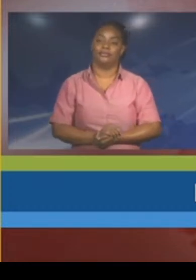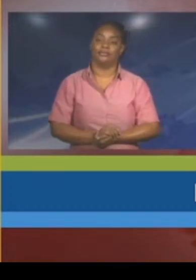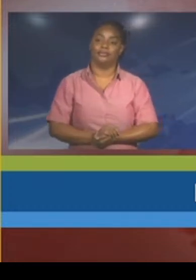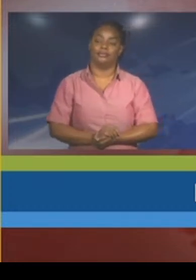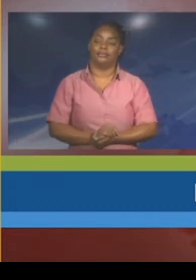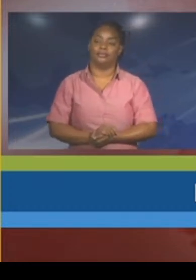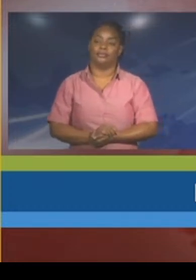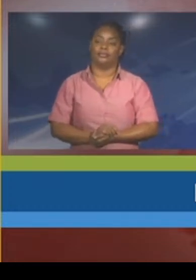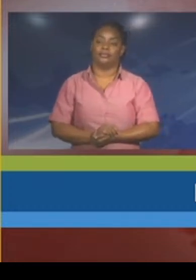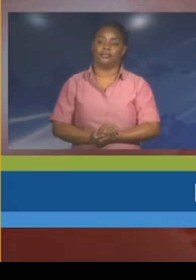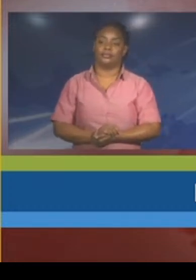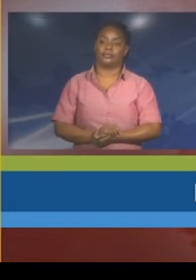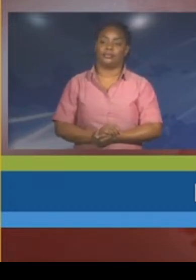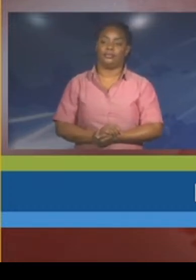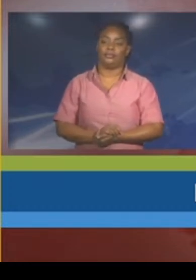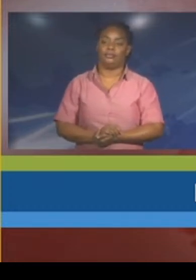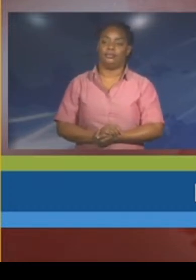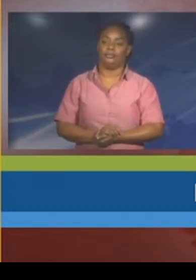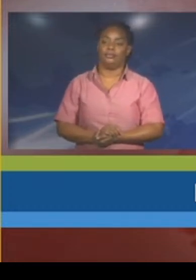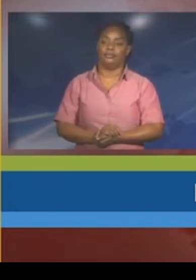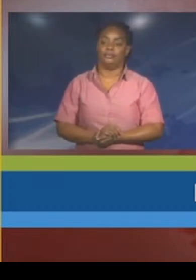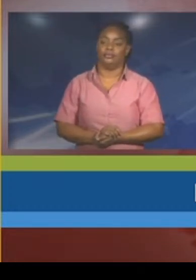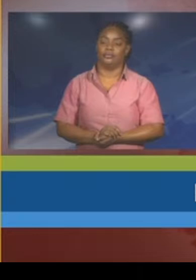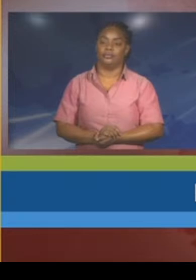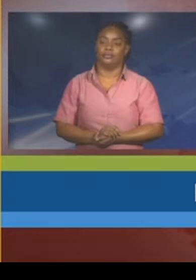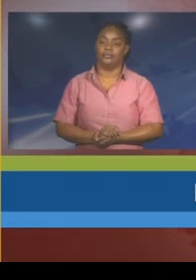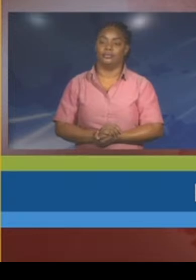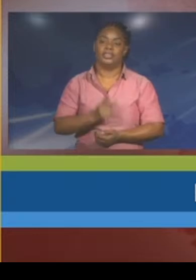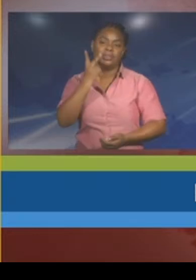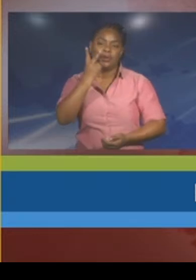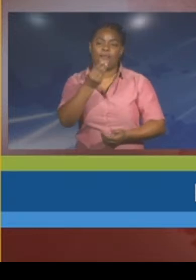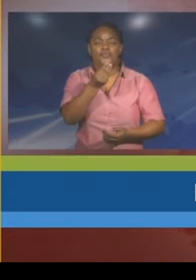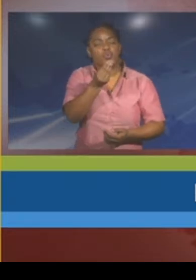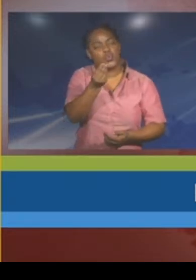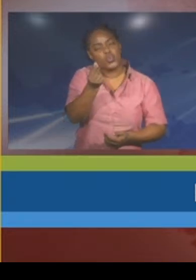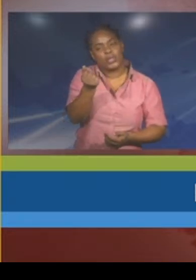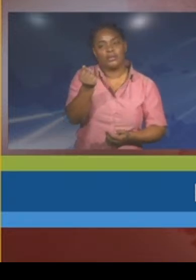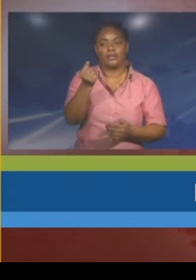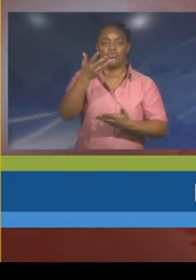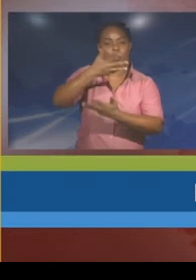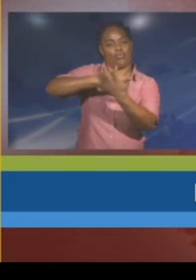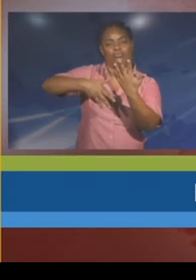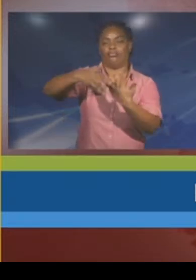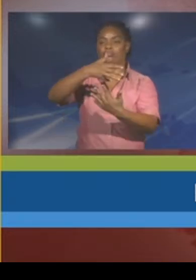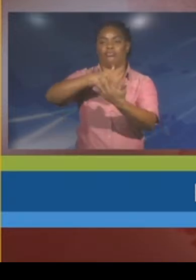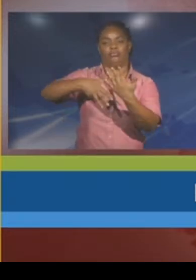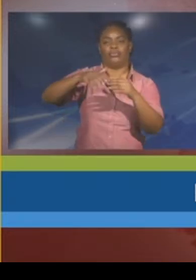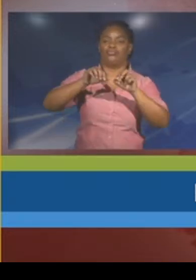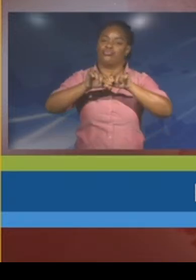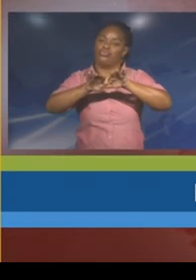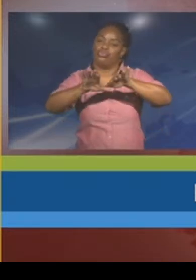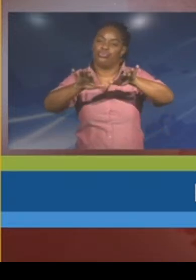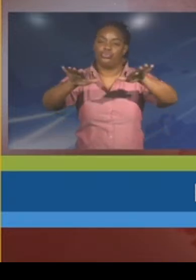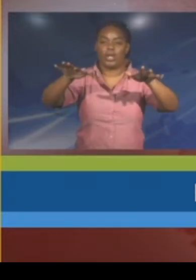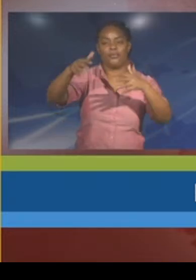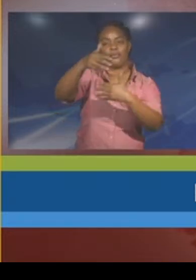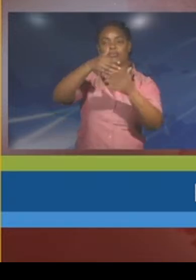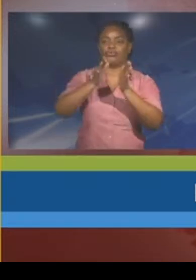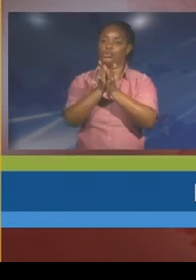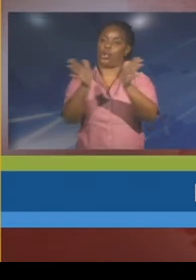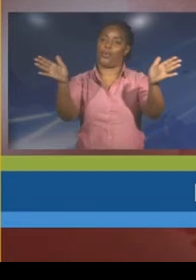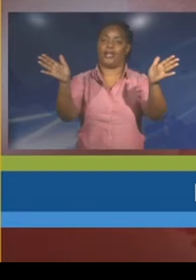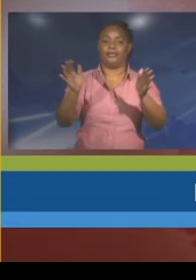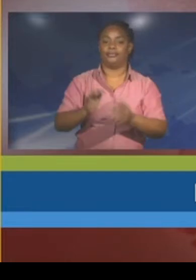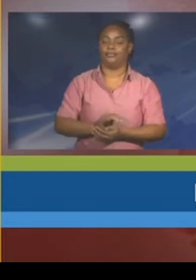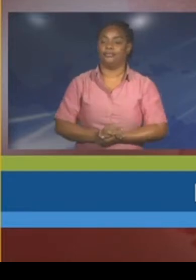the status of circulation and spread of disease at this point in time. If we move to the next slide,